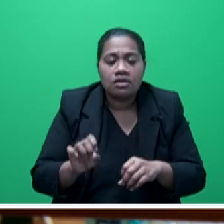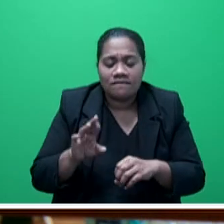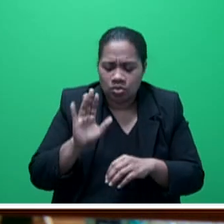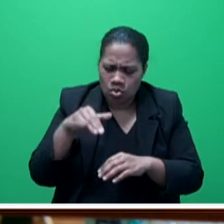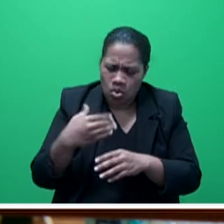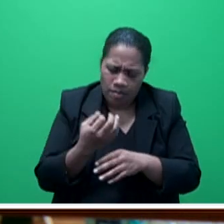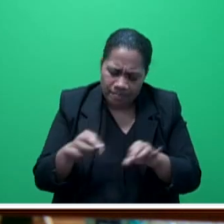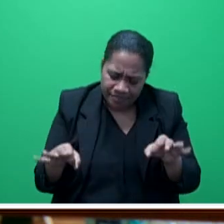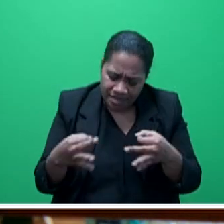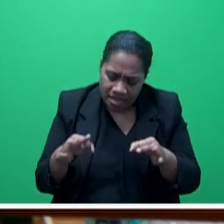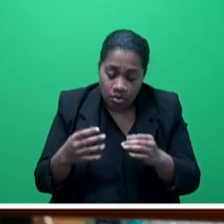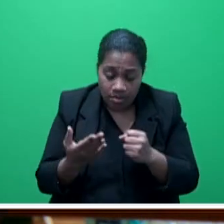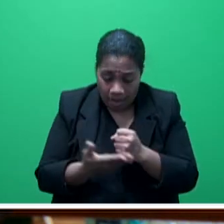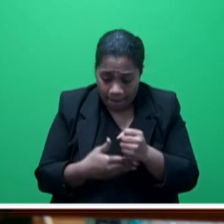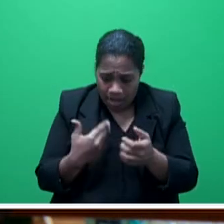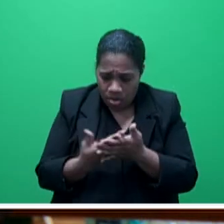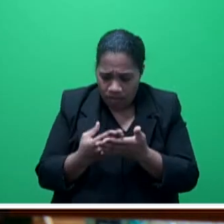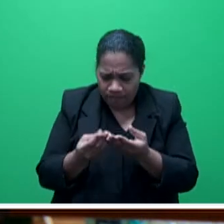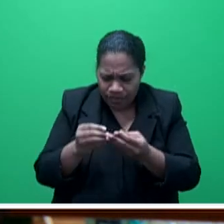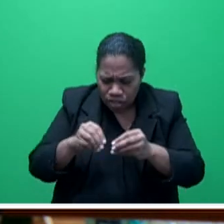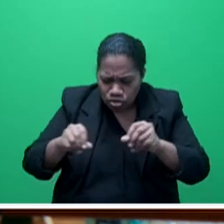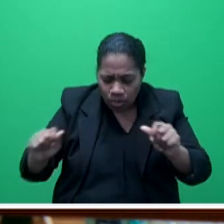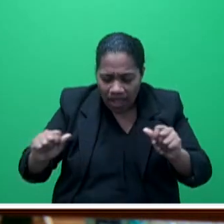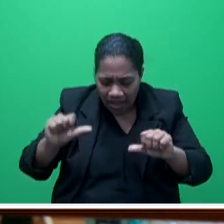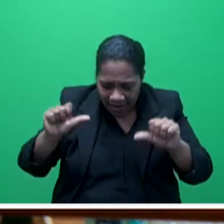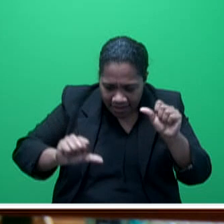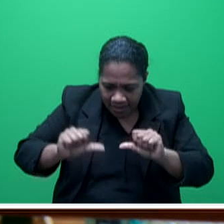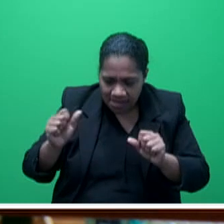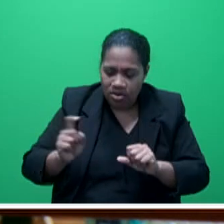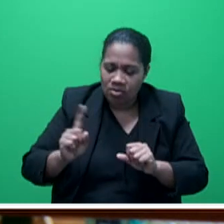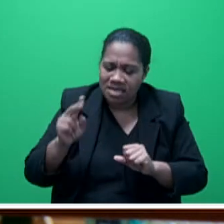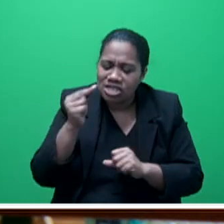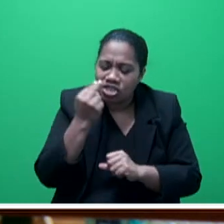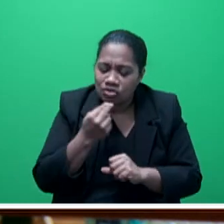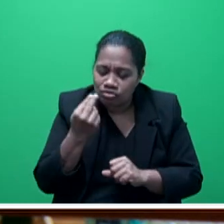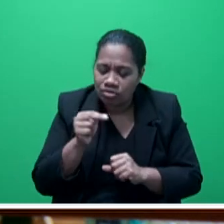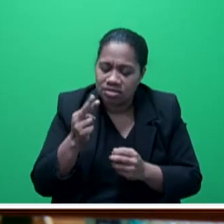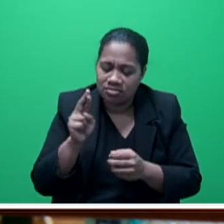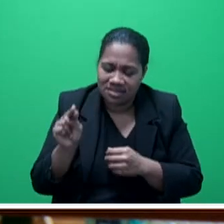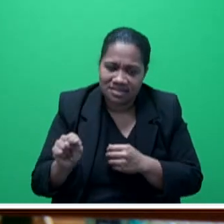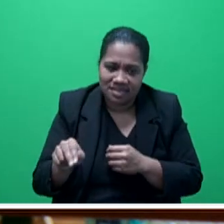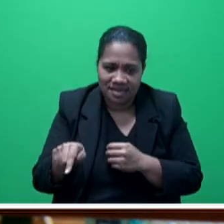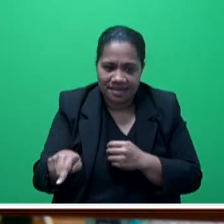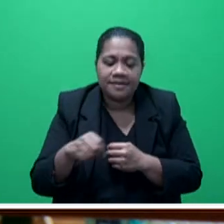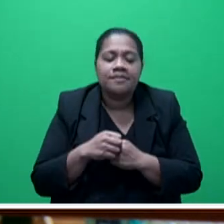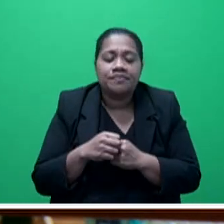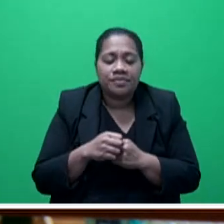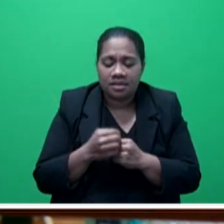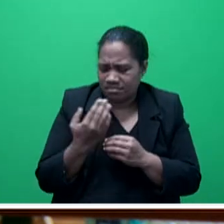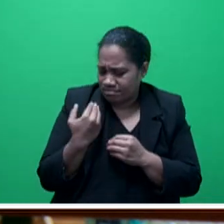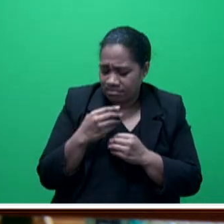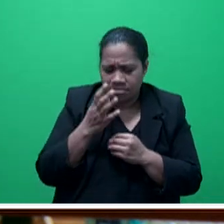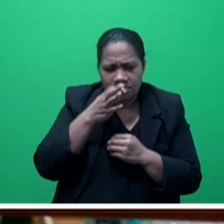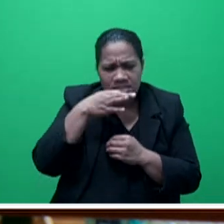soil analysis and crop nutrient requirements. The bacterium culture was recently launched in Singatoka on the 10th